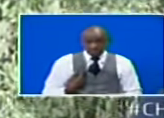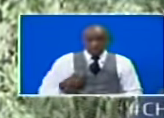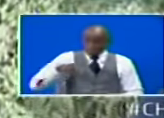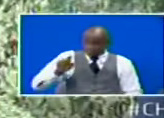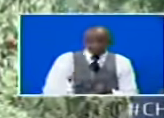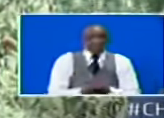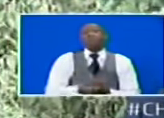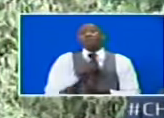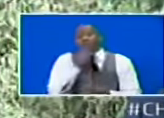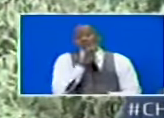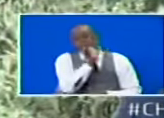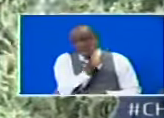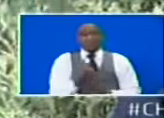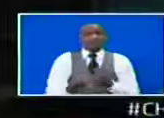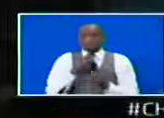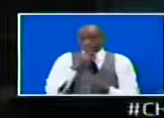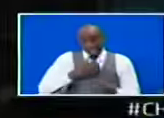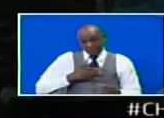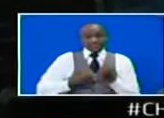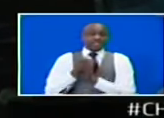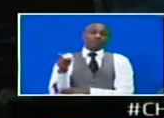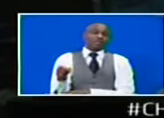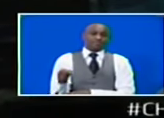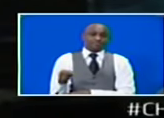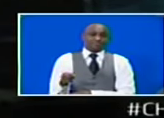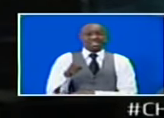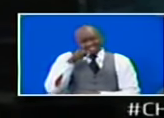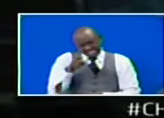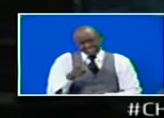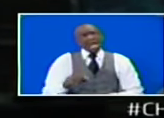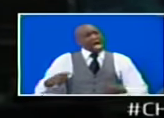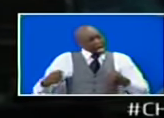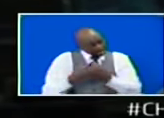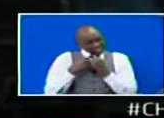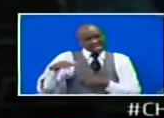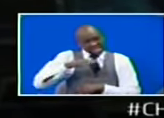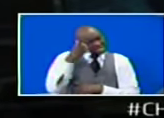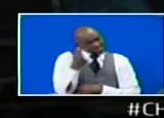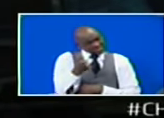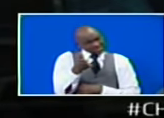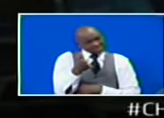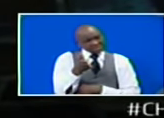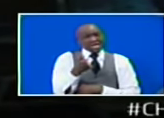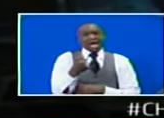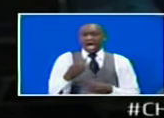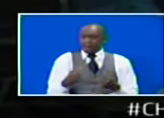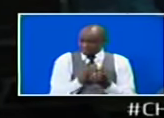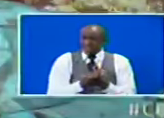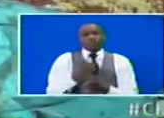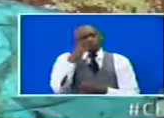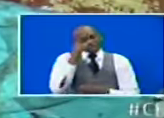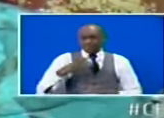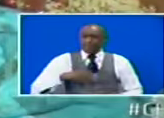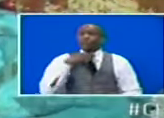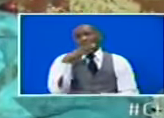ya baba alikuwa anafanya tumepoteza. The 2 a.m. accident in Soysambu area along the Nairobi Nakuru highway claimed 20